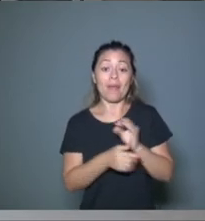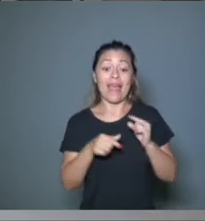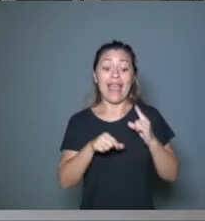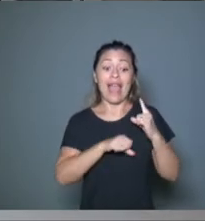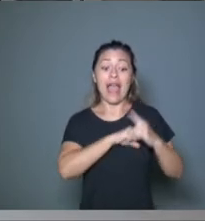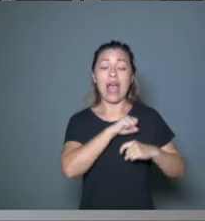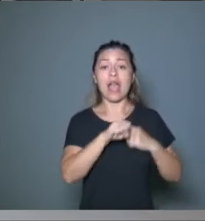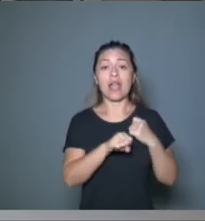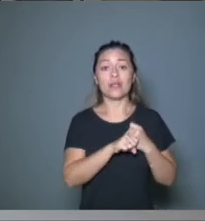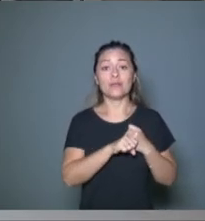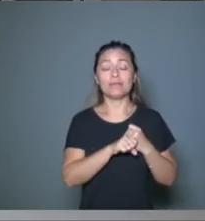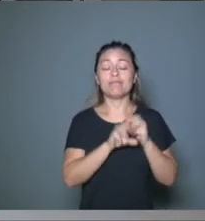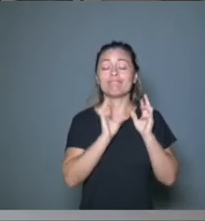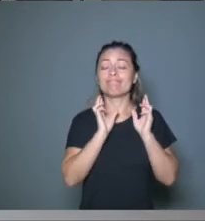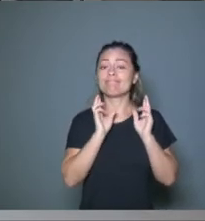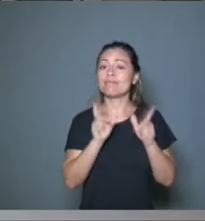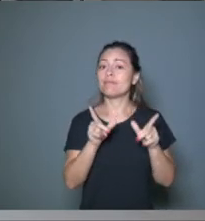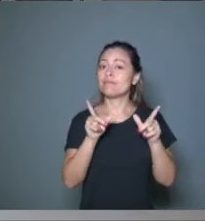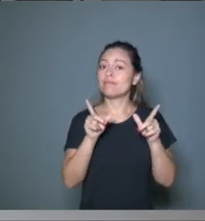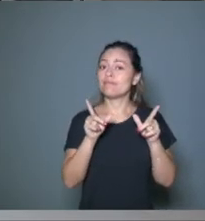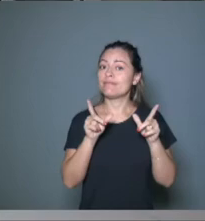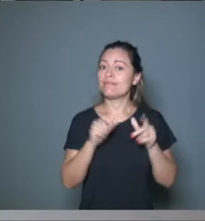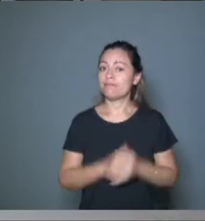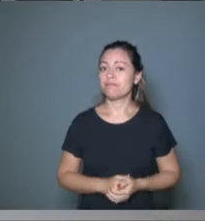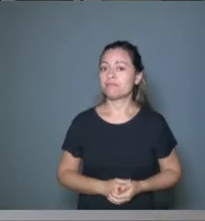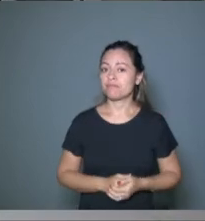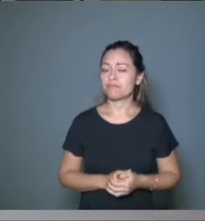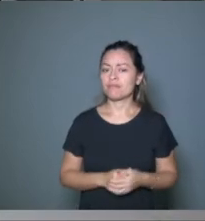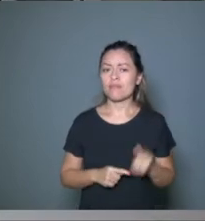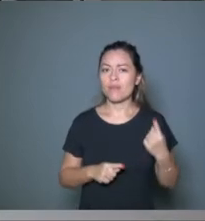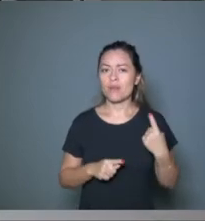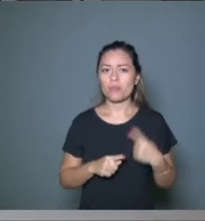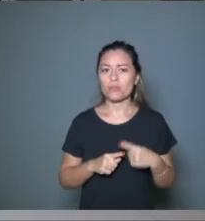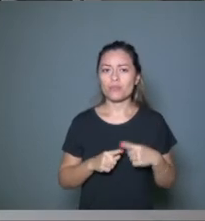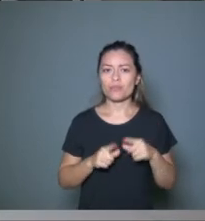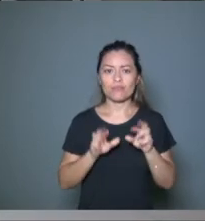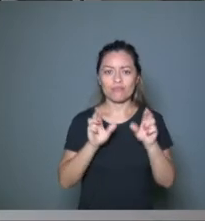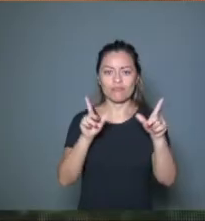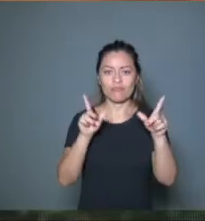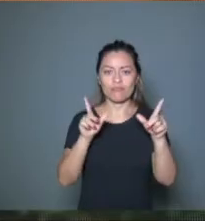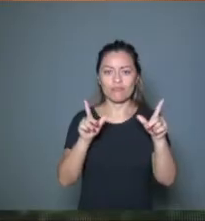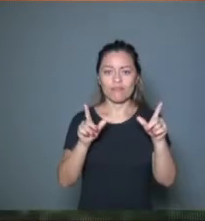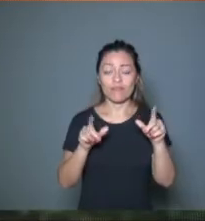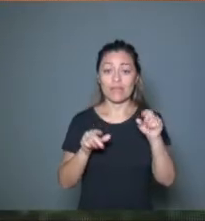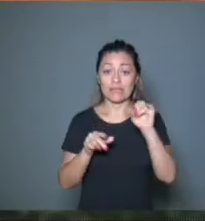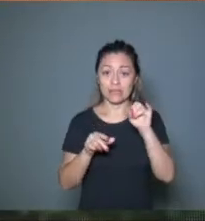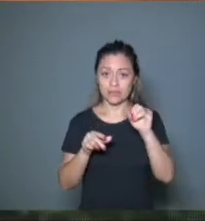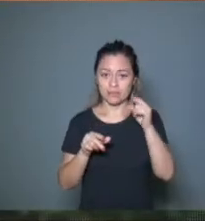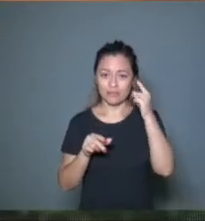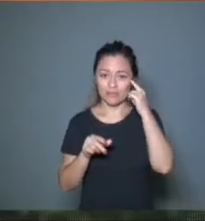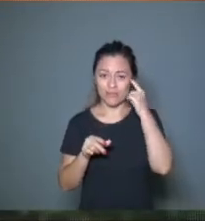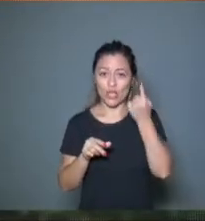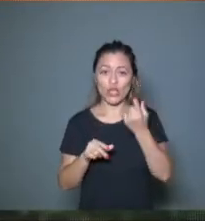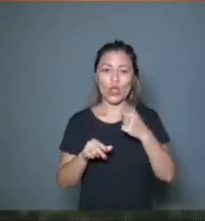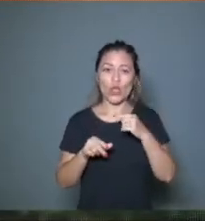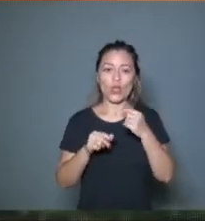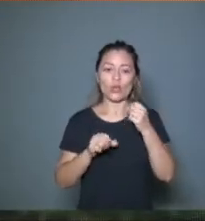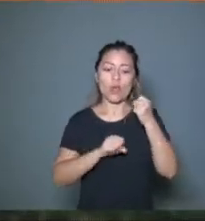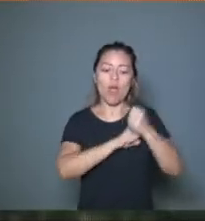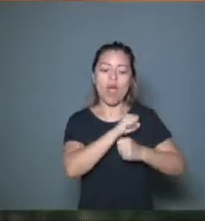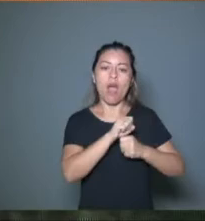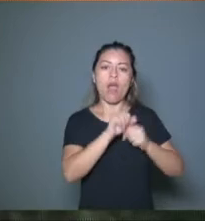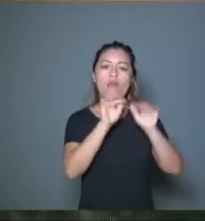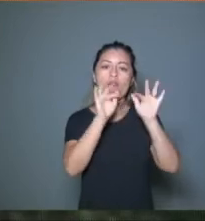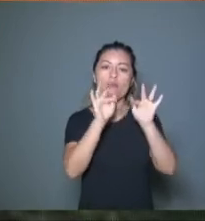cash. And last year was an exception. And there's a reason for that. We ended